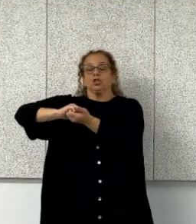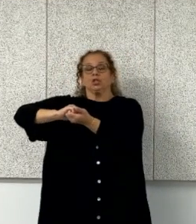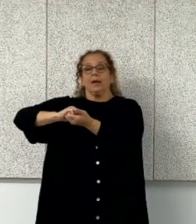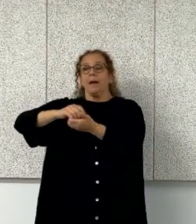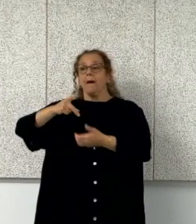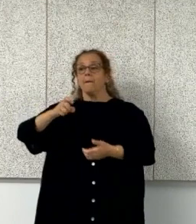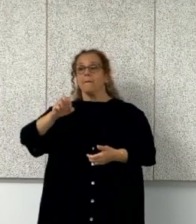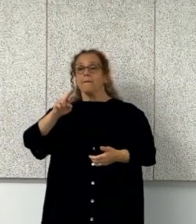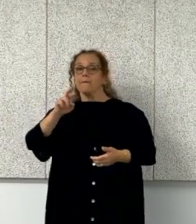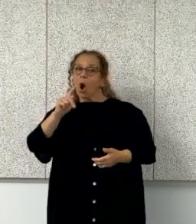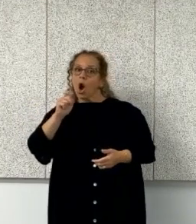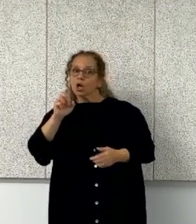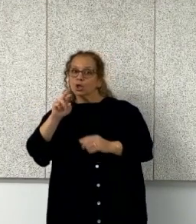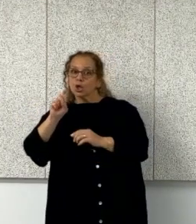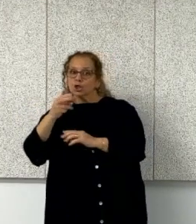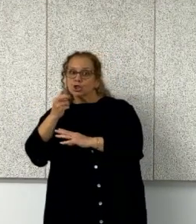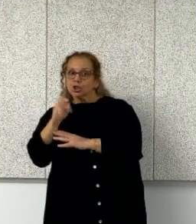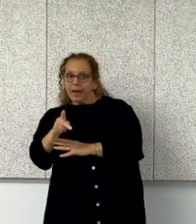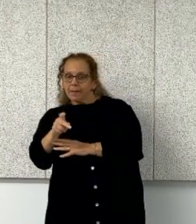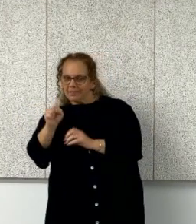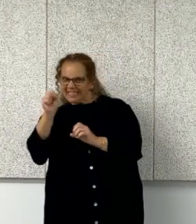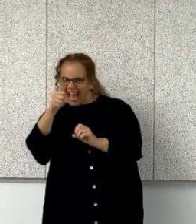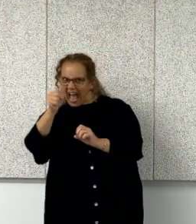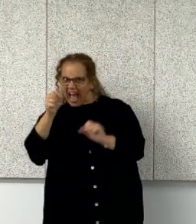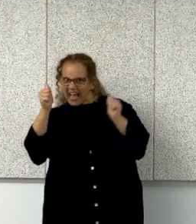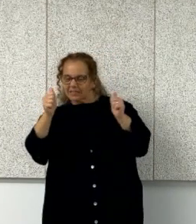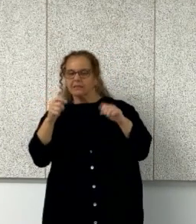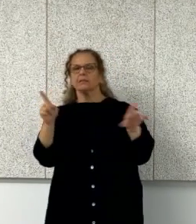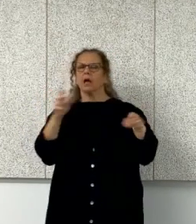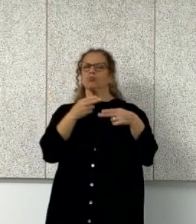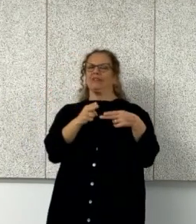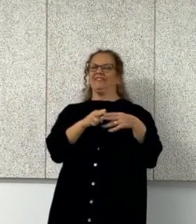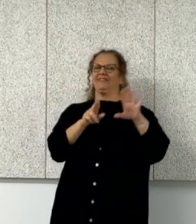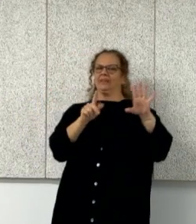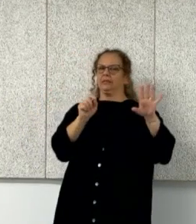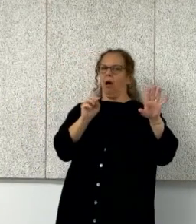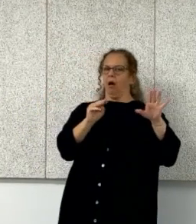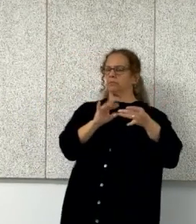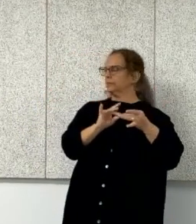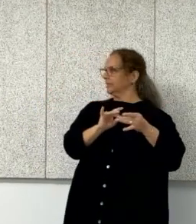louder. Partnerships. No, but I'll be very brief. I know you know that's a